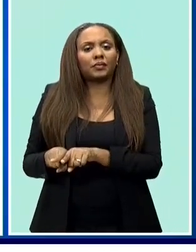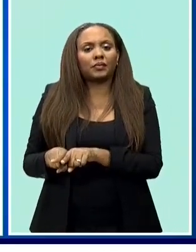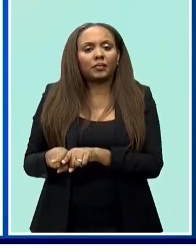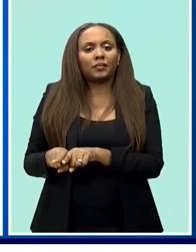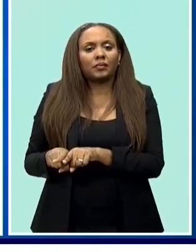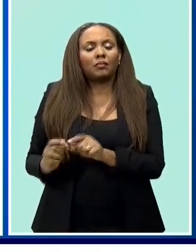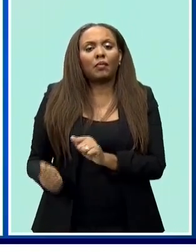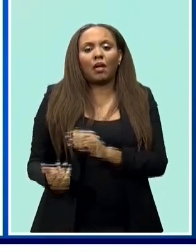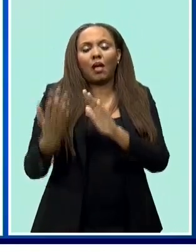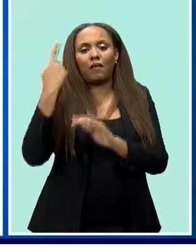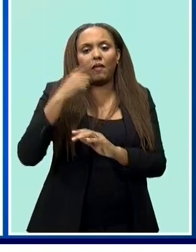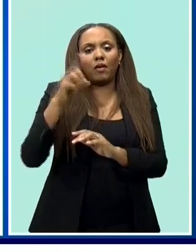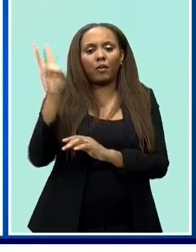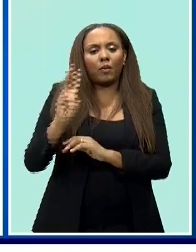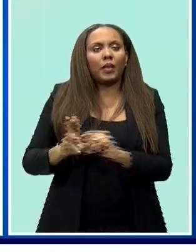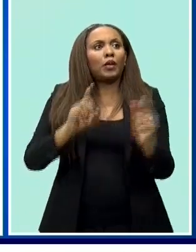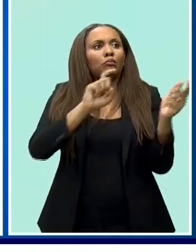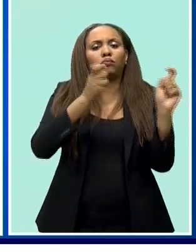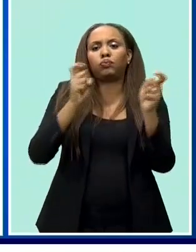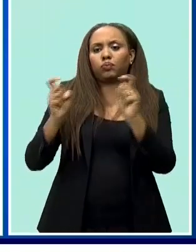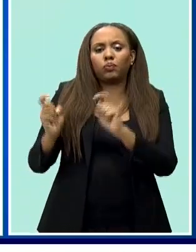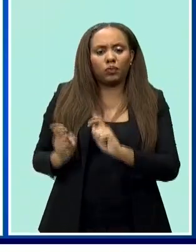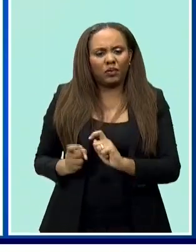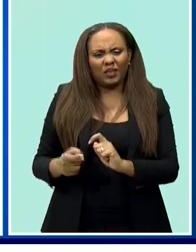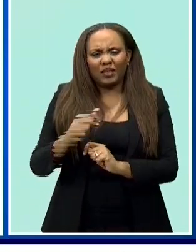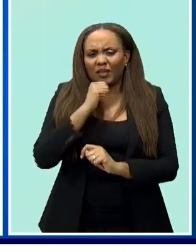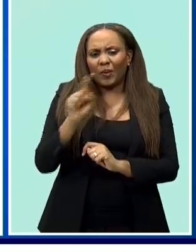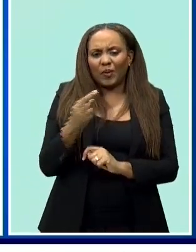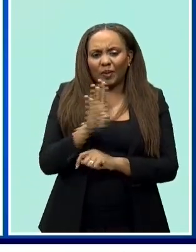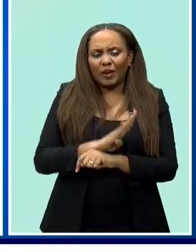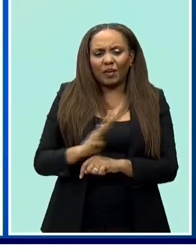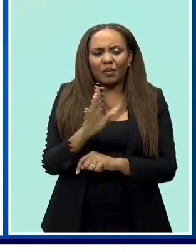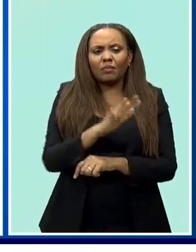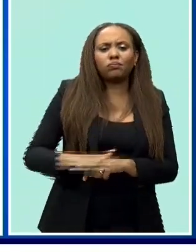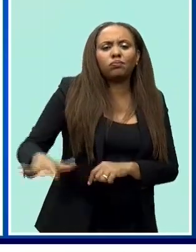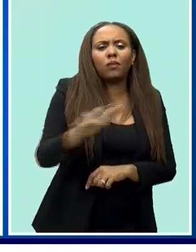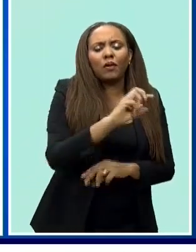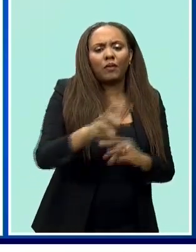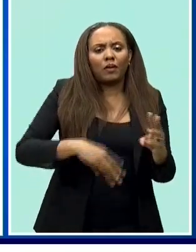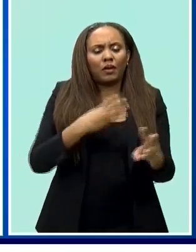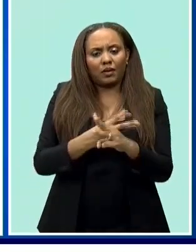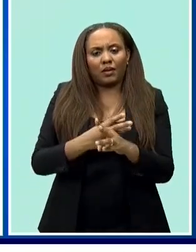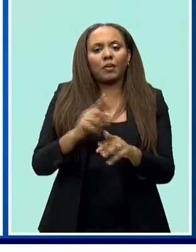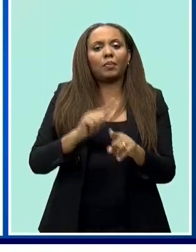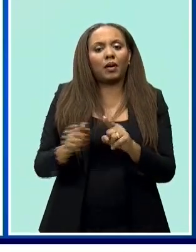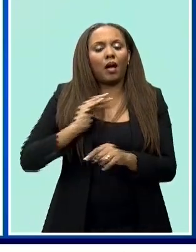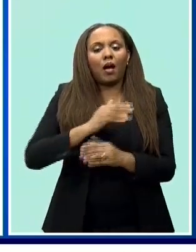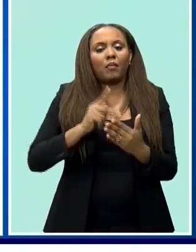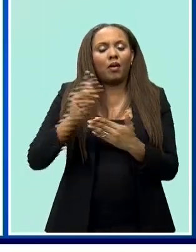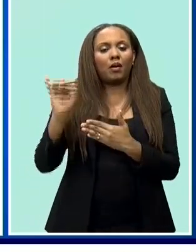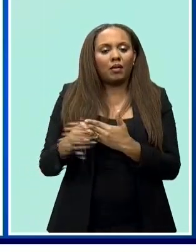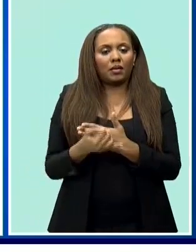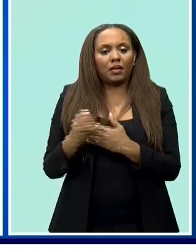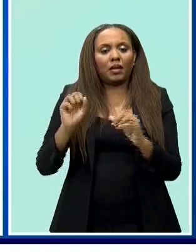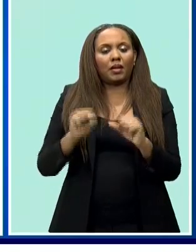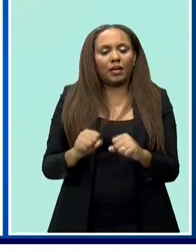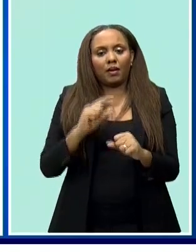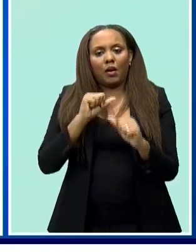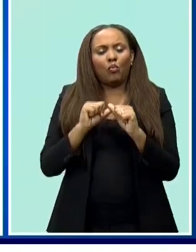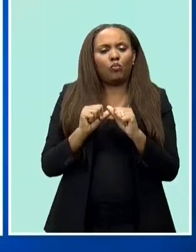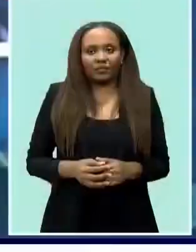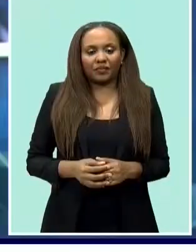will face with climate change and climatic events as well, because those units can withstand, I'm told, up to a Category 4